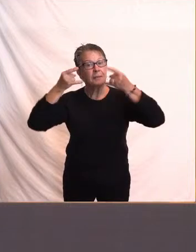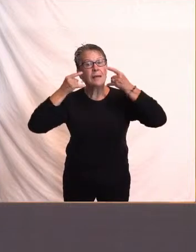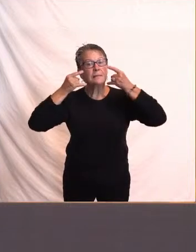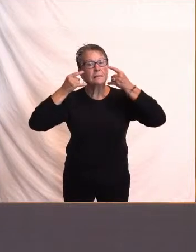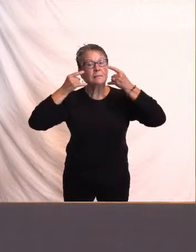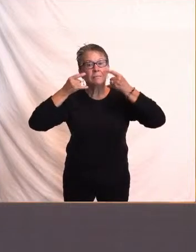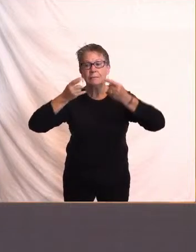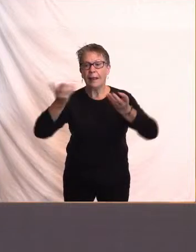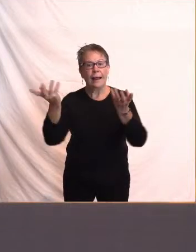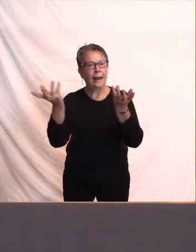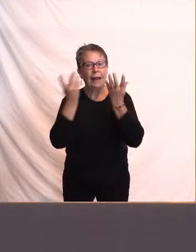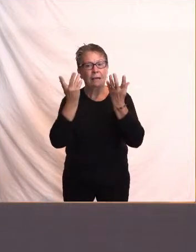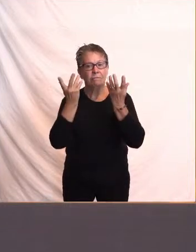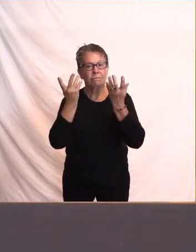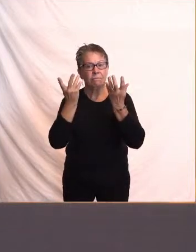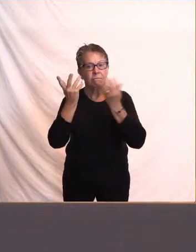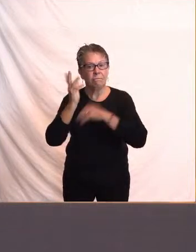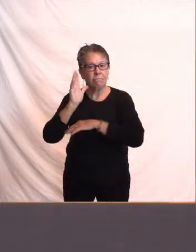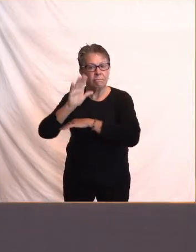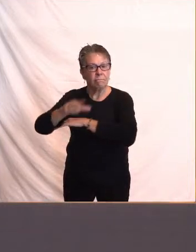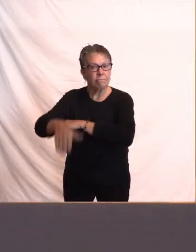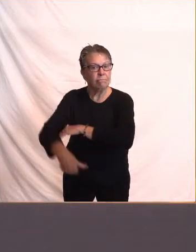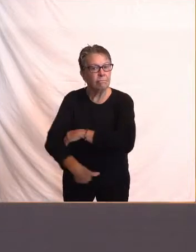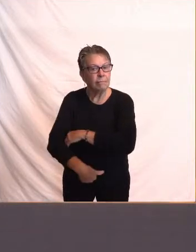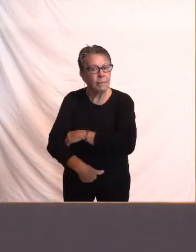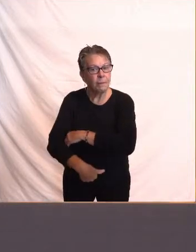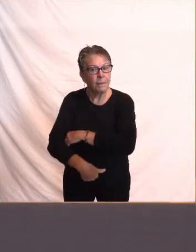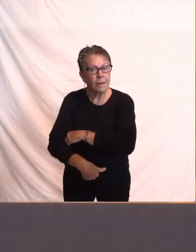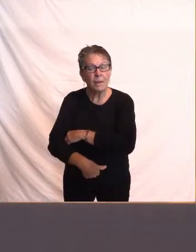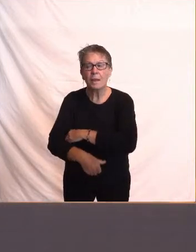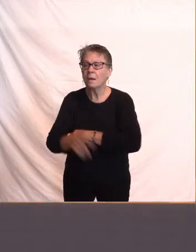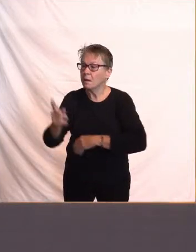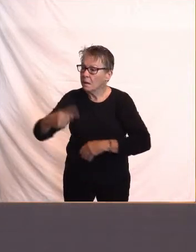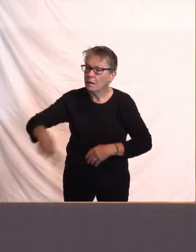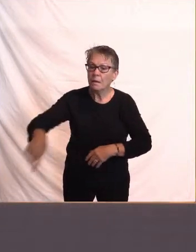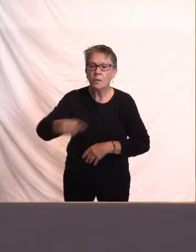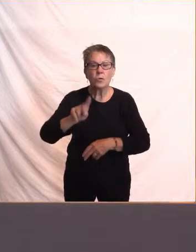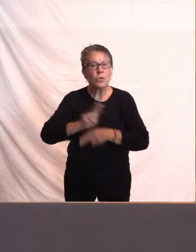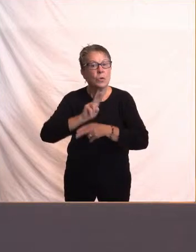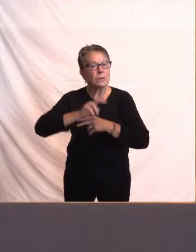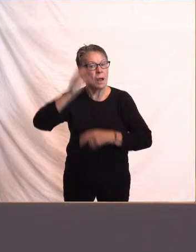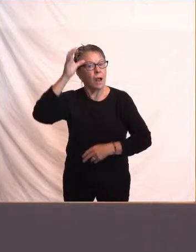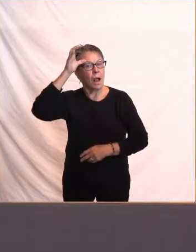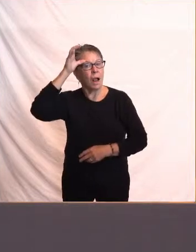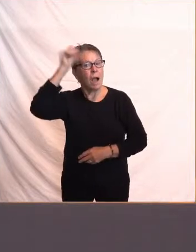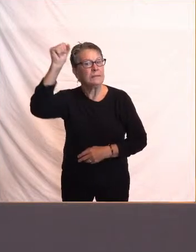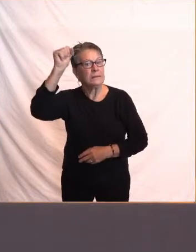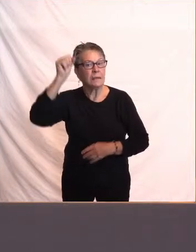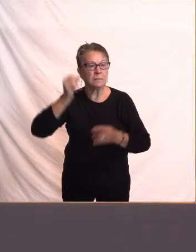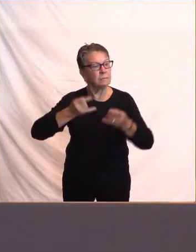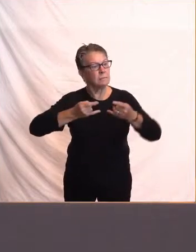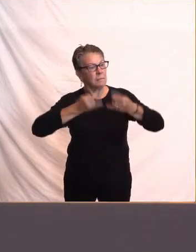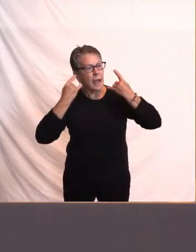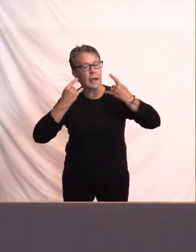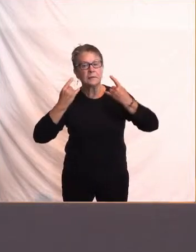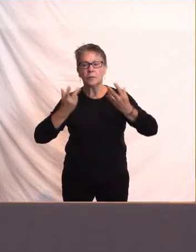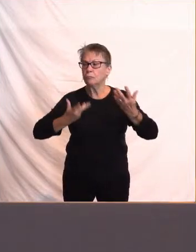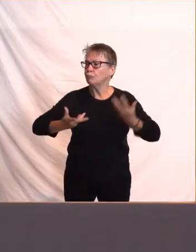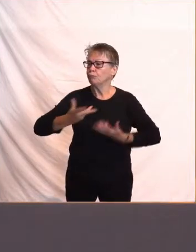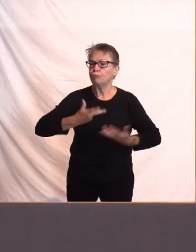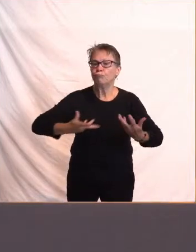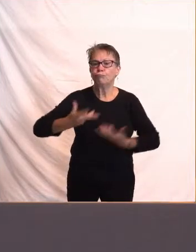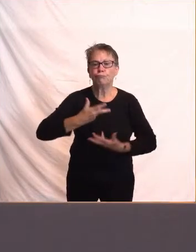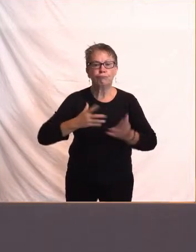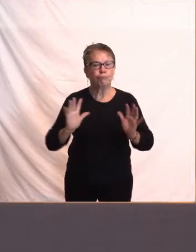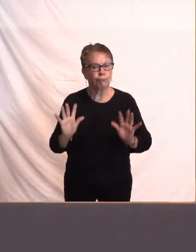for business on Halloween. Thank God. What would I say to local health offices? I